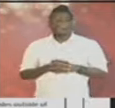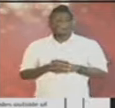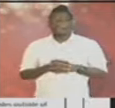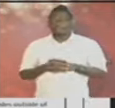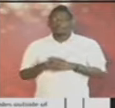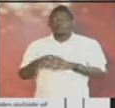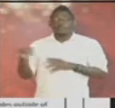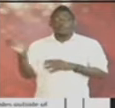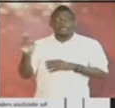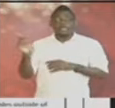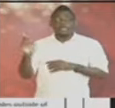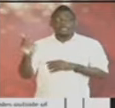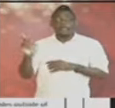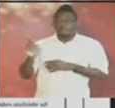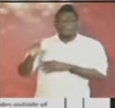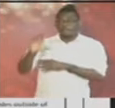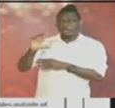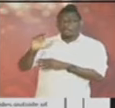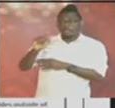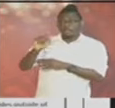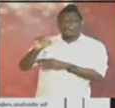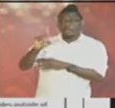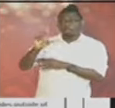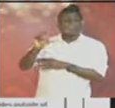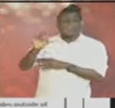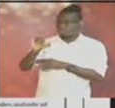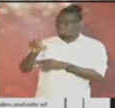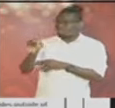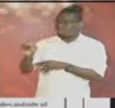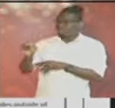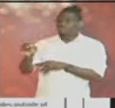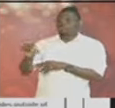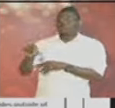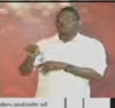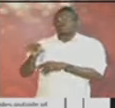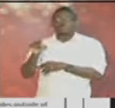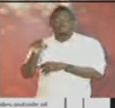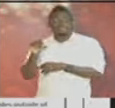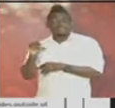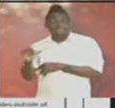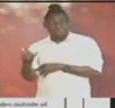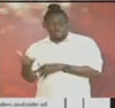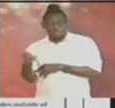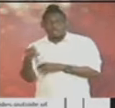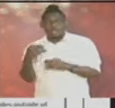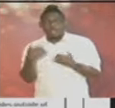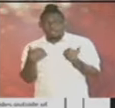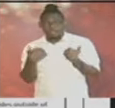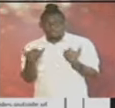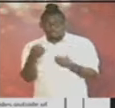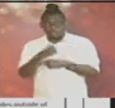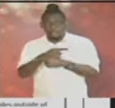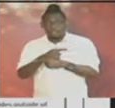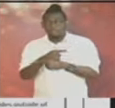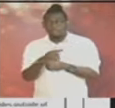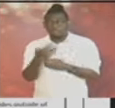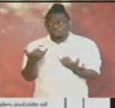for the period March 10th to present, and any linkages which should have been in existence to those particular cases prior to